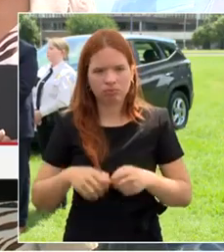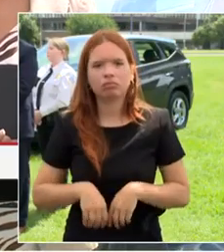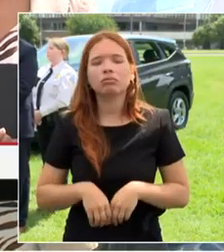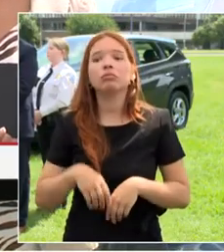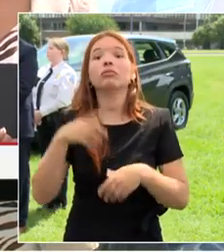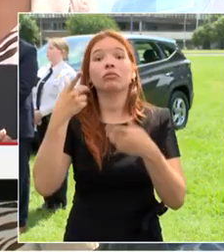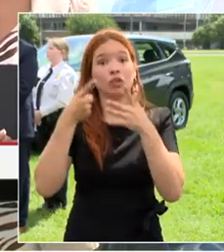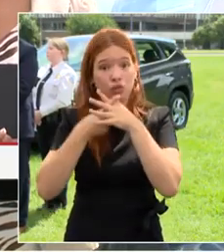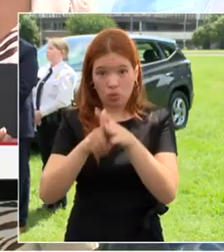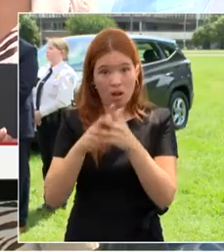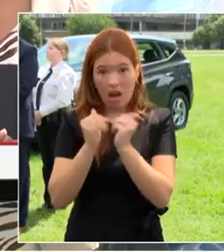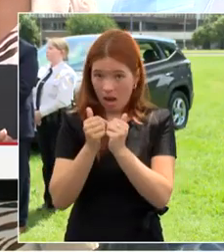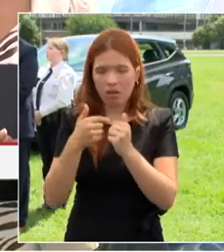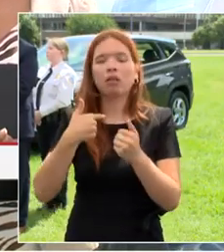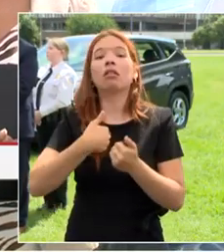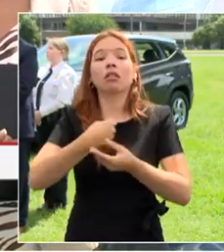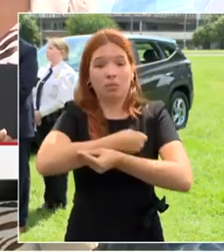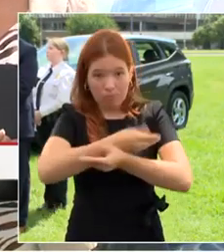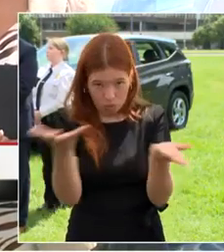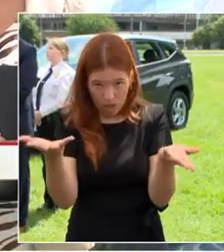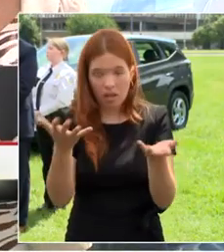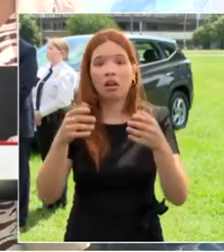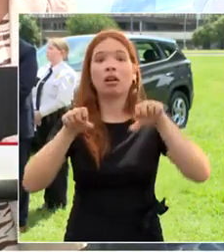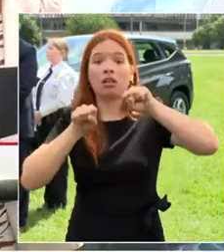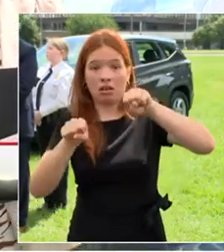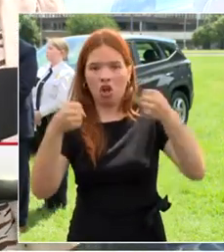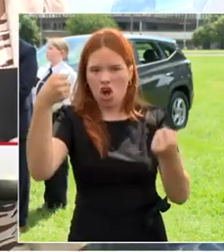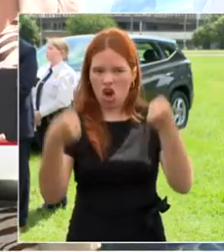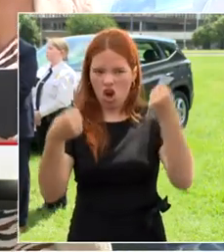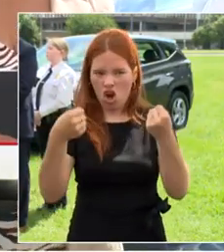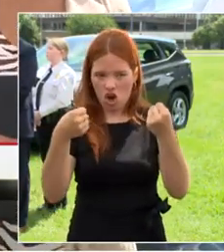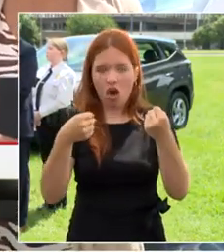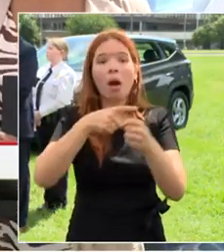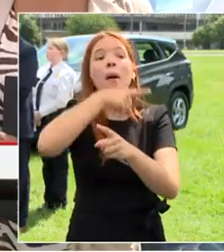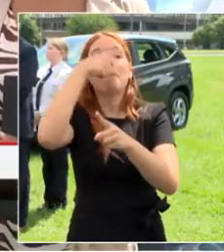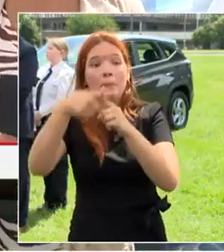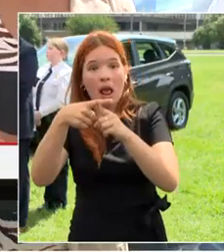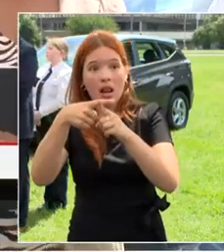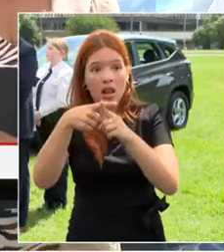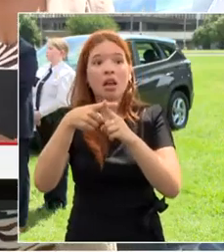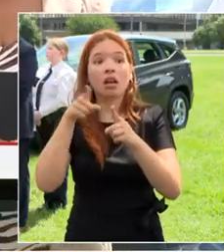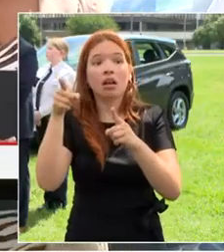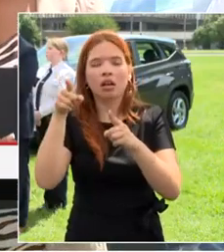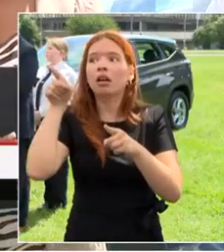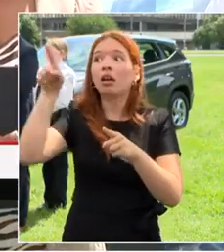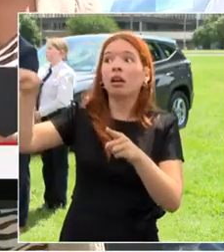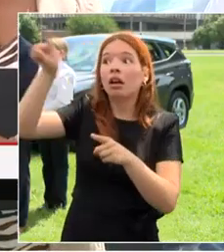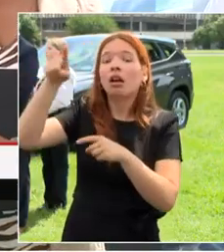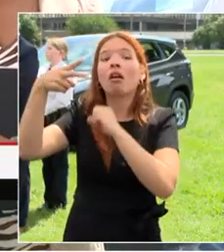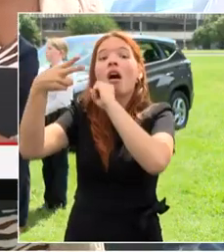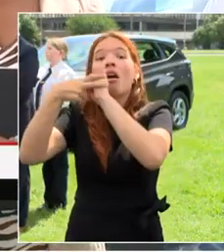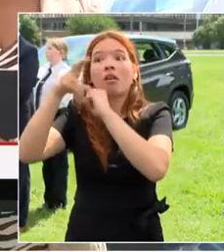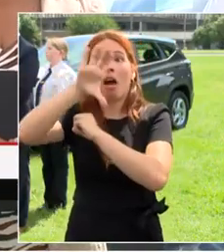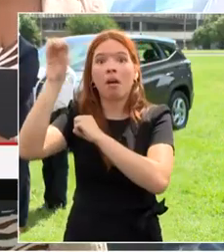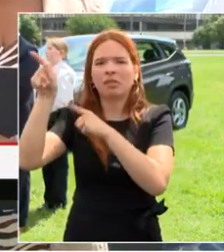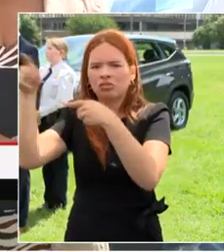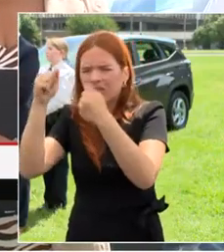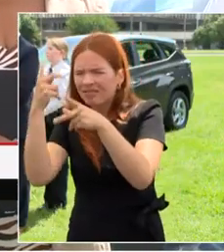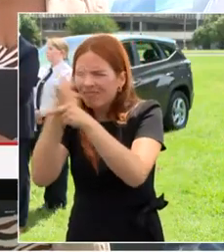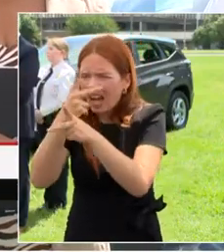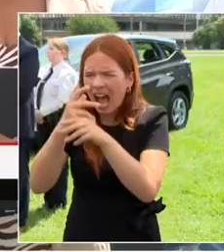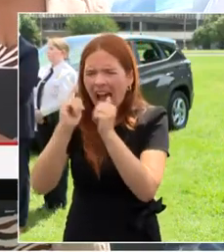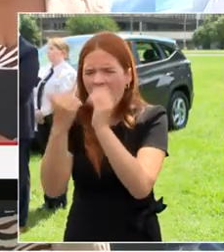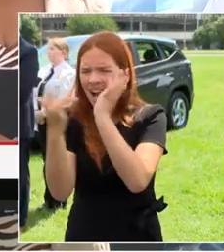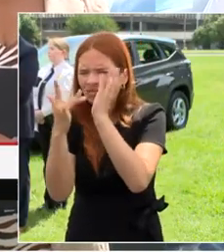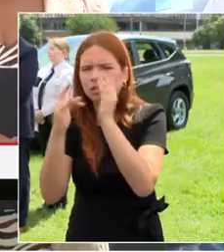car companies worked very feverishly to address some of these issues. While we were handing out wheel locks, one of our